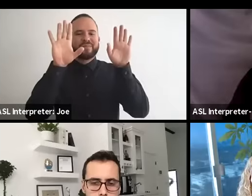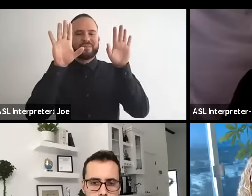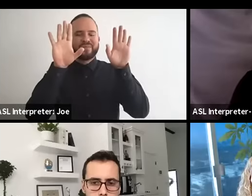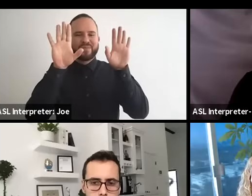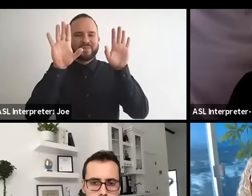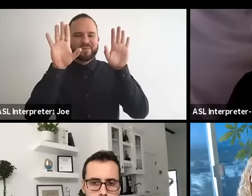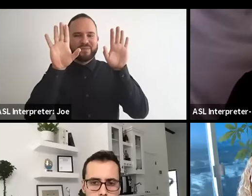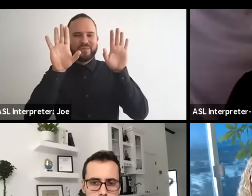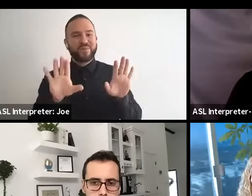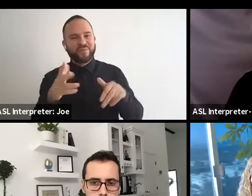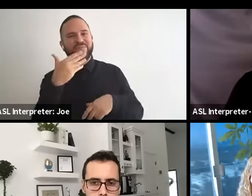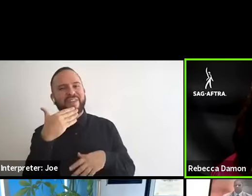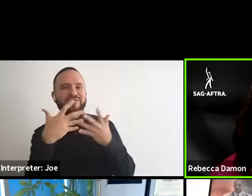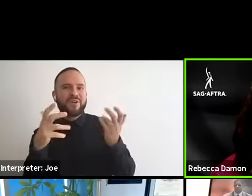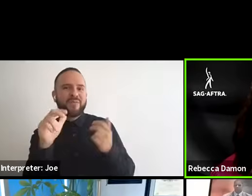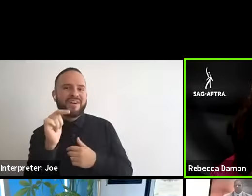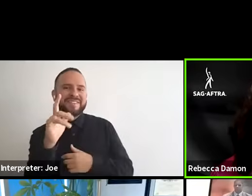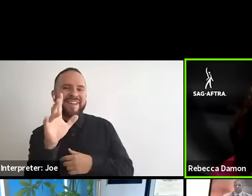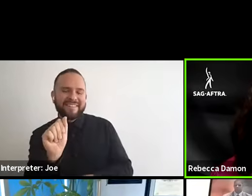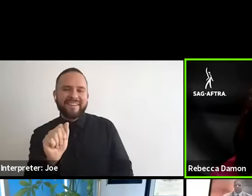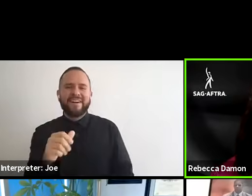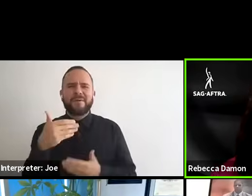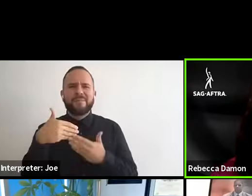we have from a member is